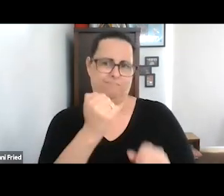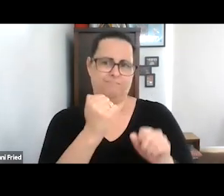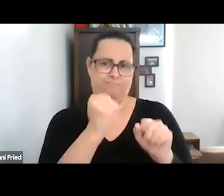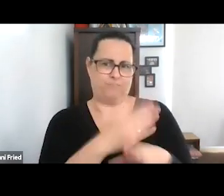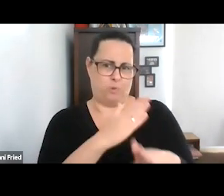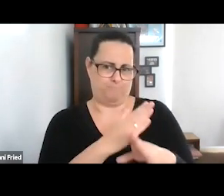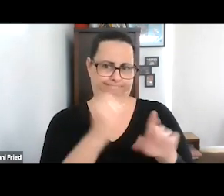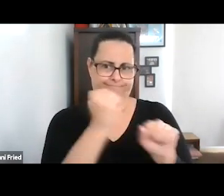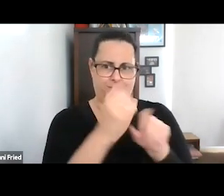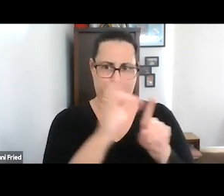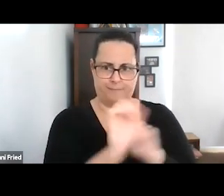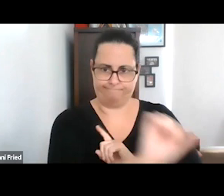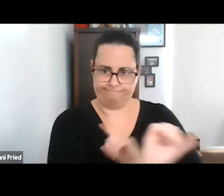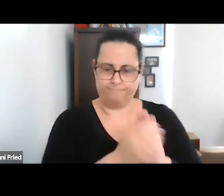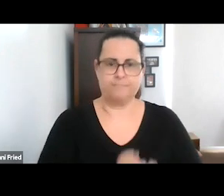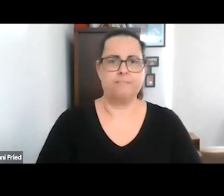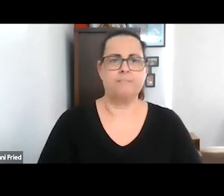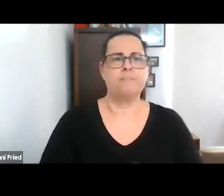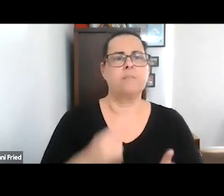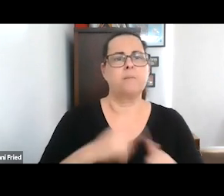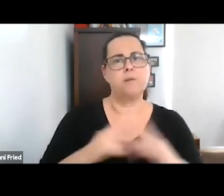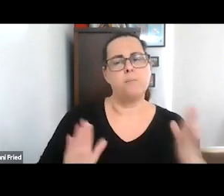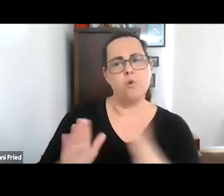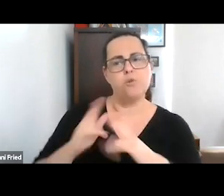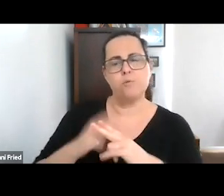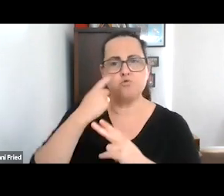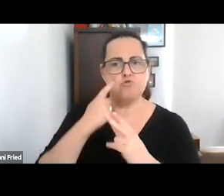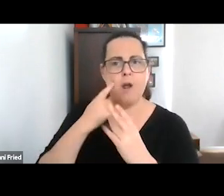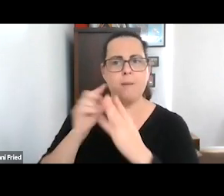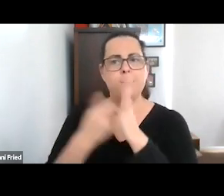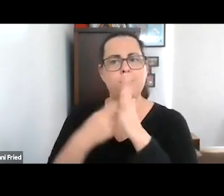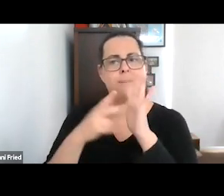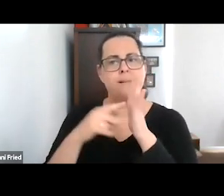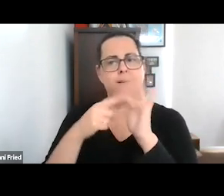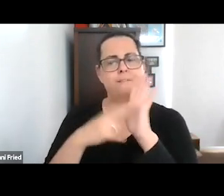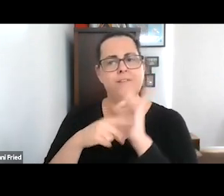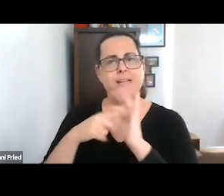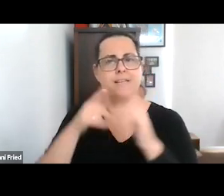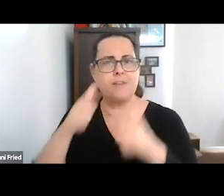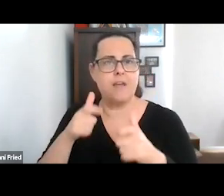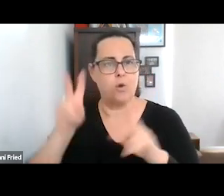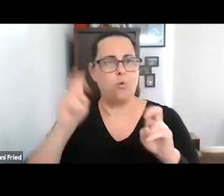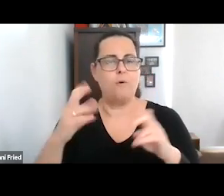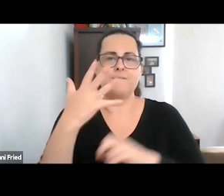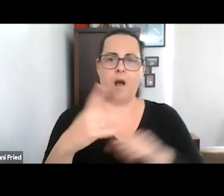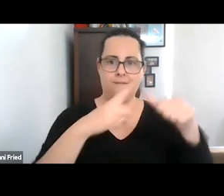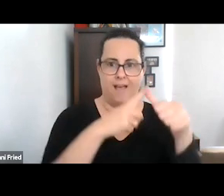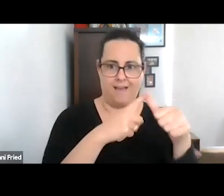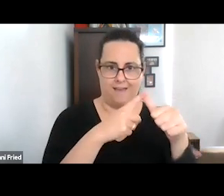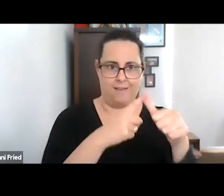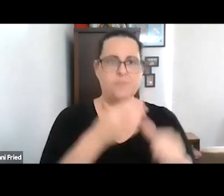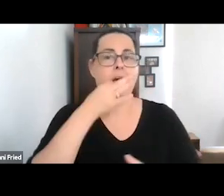And there's also an approach outlined for preventive care by GPs. It's called the 5 A's.